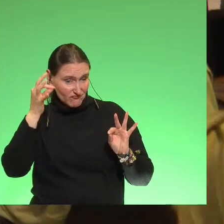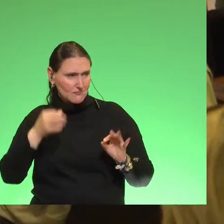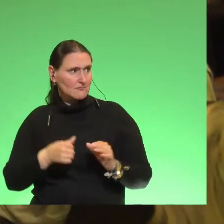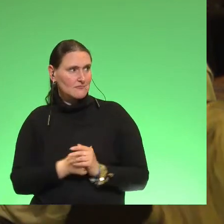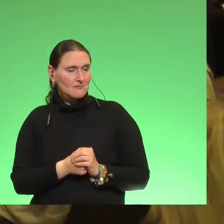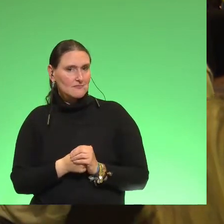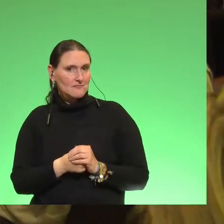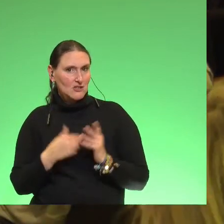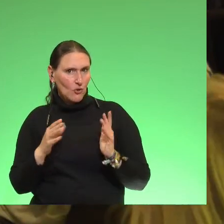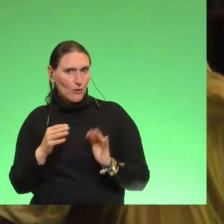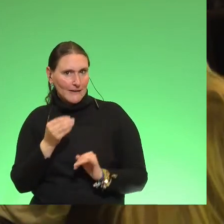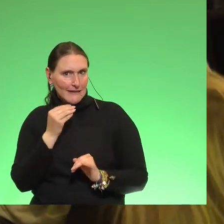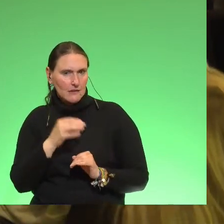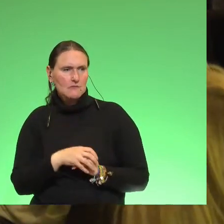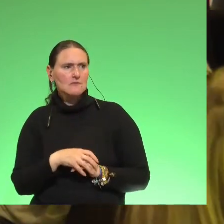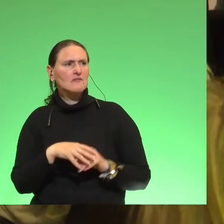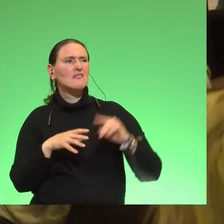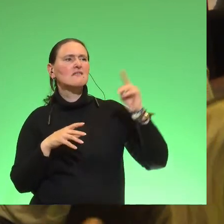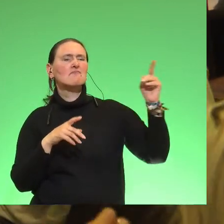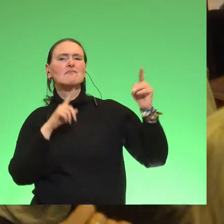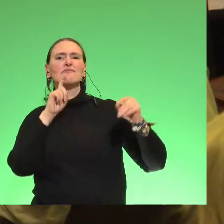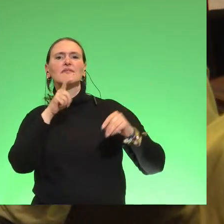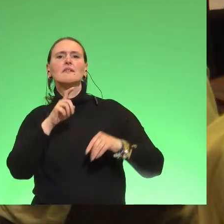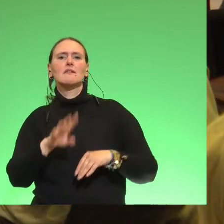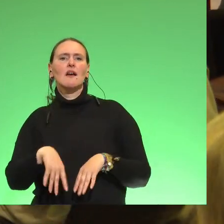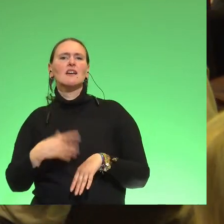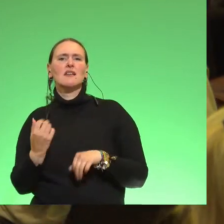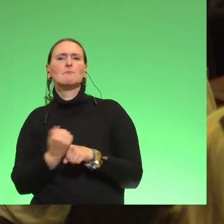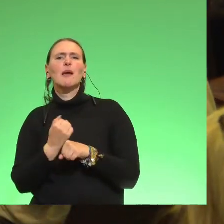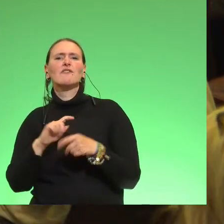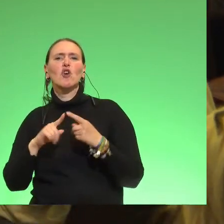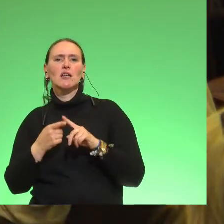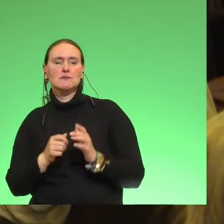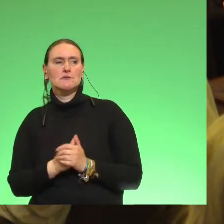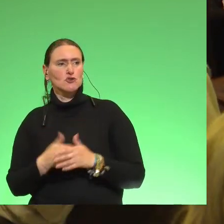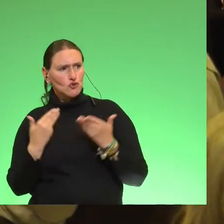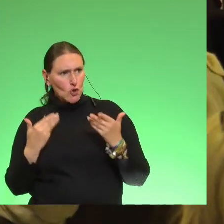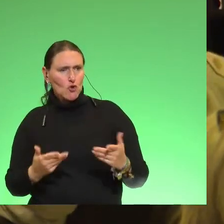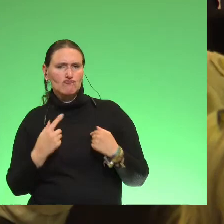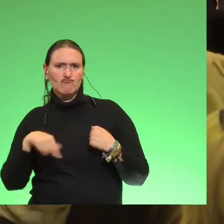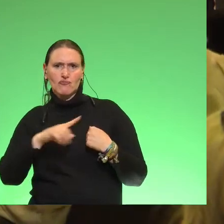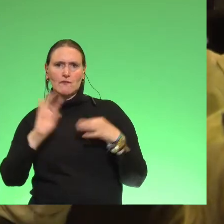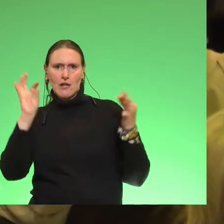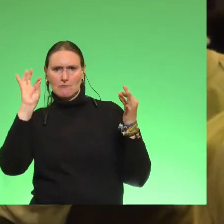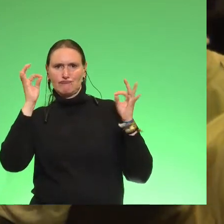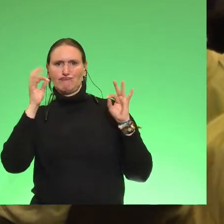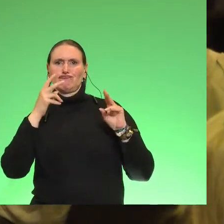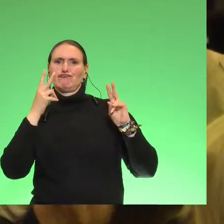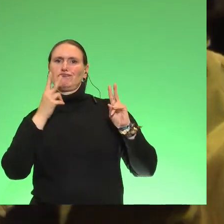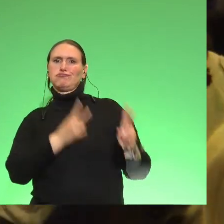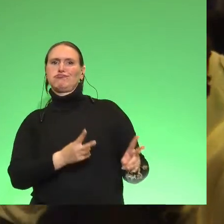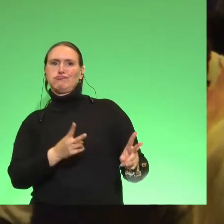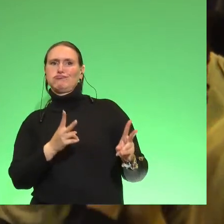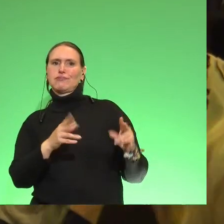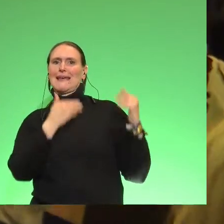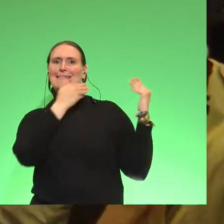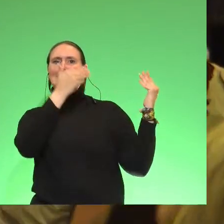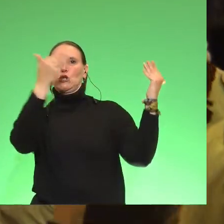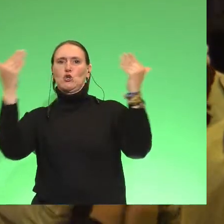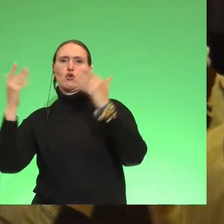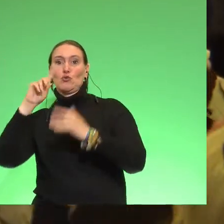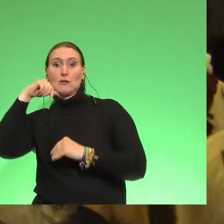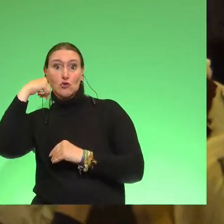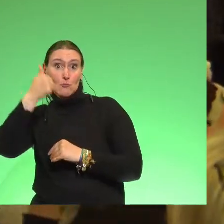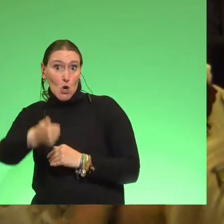okay. Yeah. So yeah, we need to hang out. Yeah. So thank you so much, and then see you tomorrow. Thank you so much for